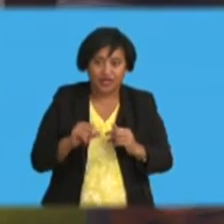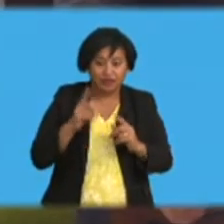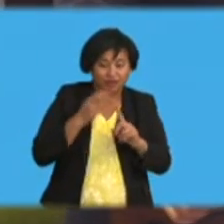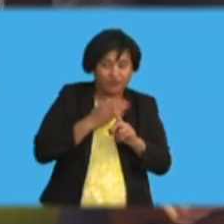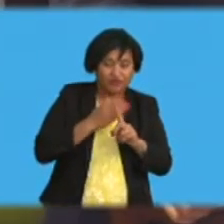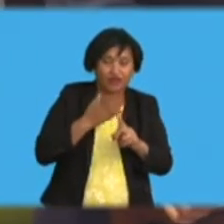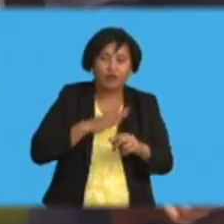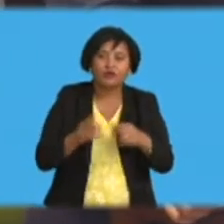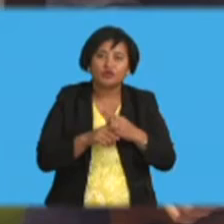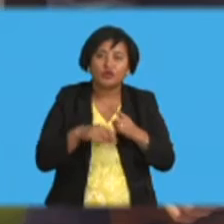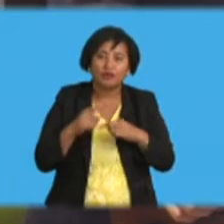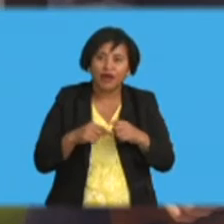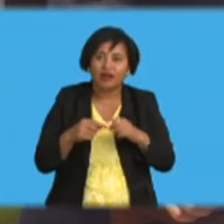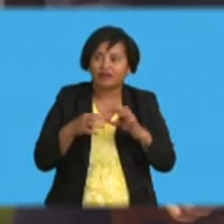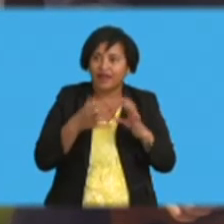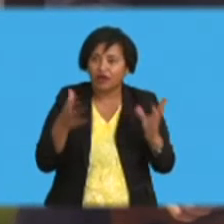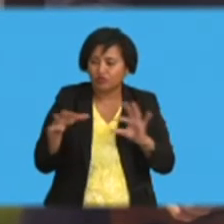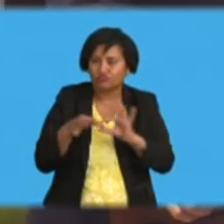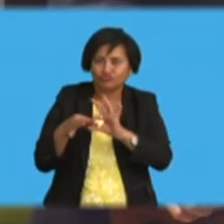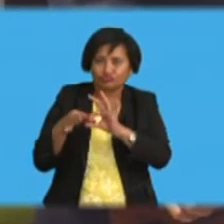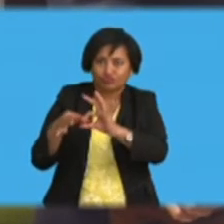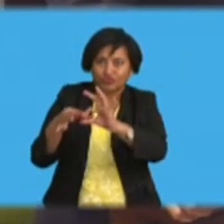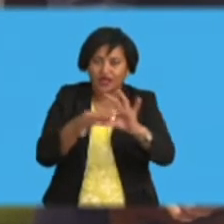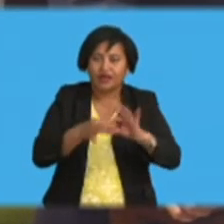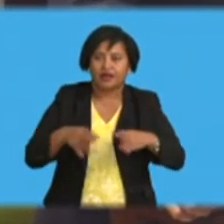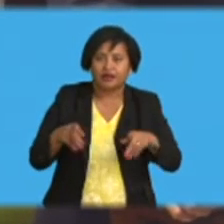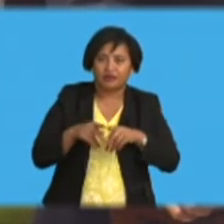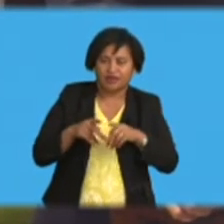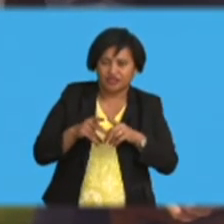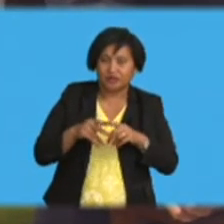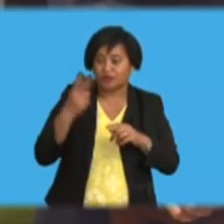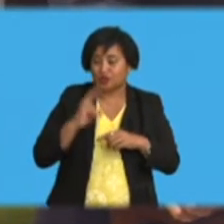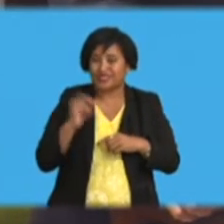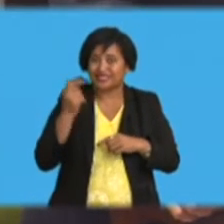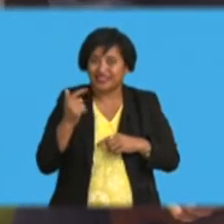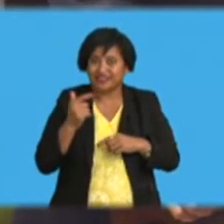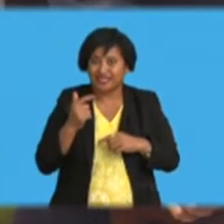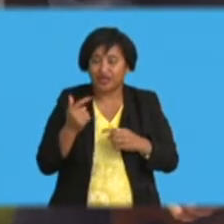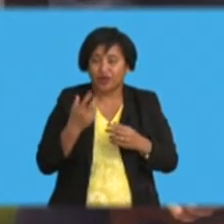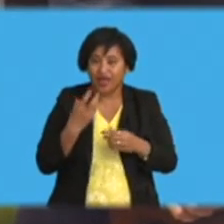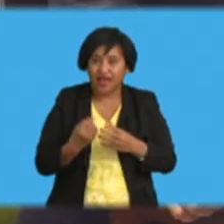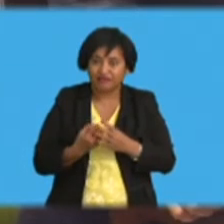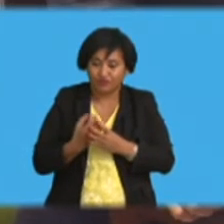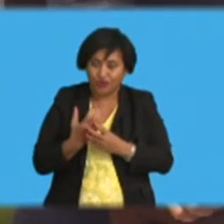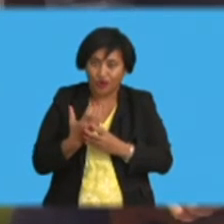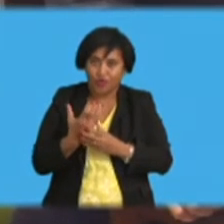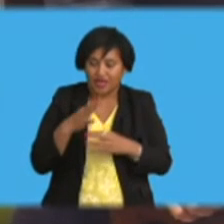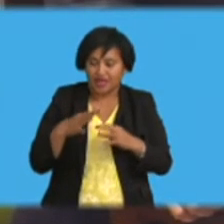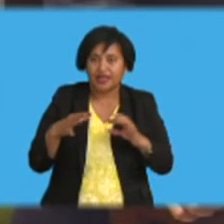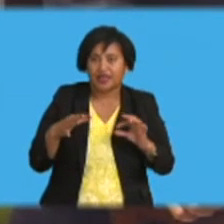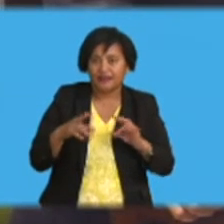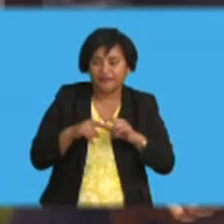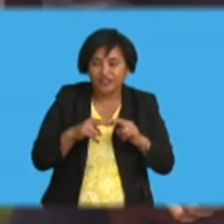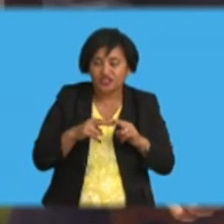I'd like to talk about the network and expanded partnerships. Madam Speaker, in 2017 saw significant growth in Fiji Airways network, where it